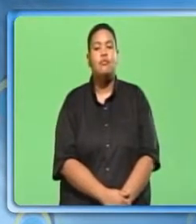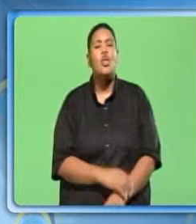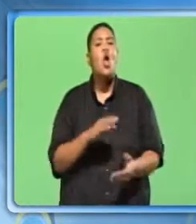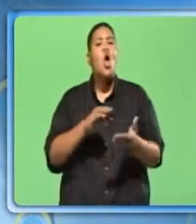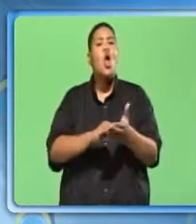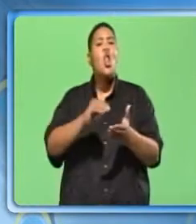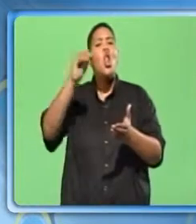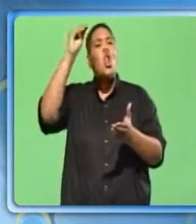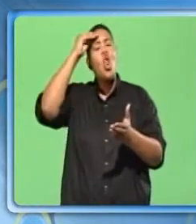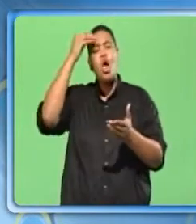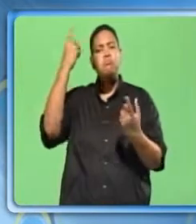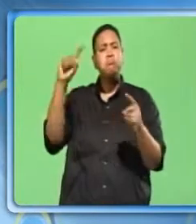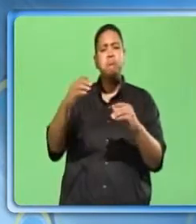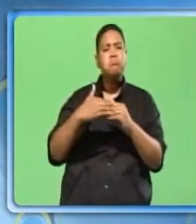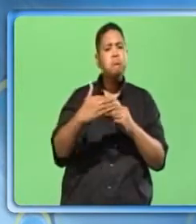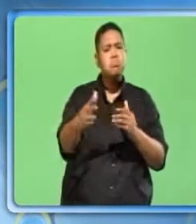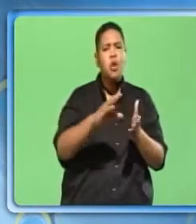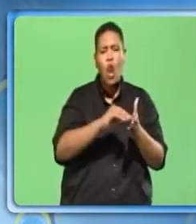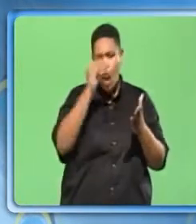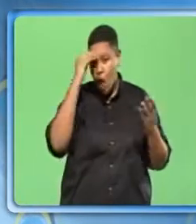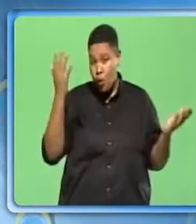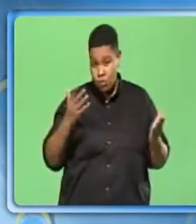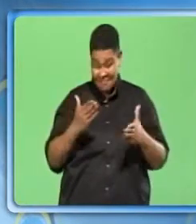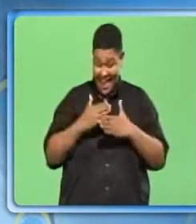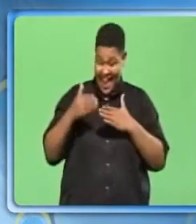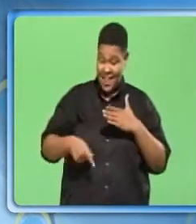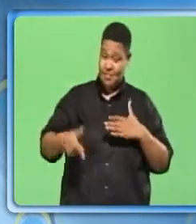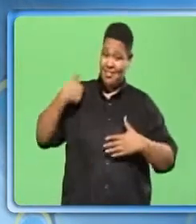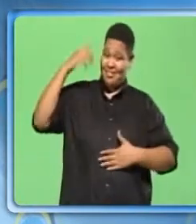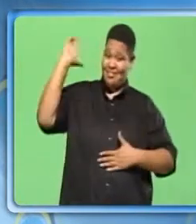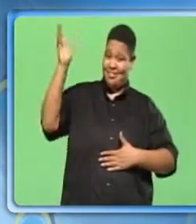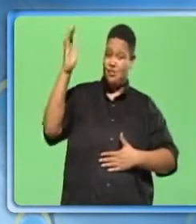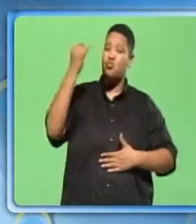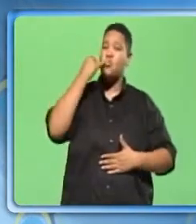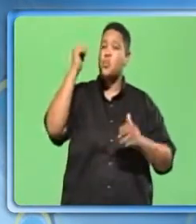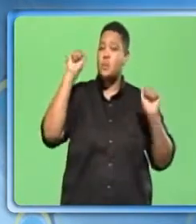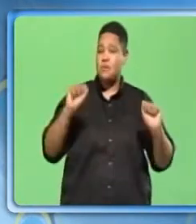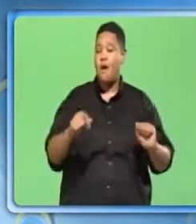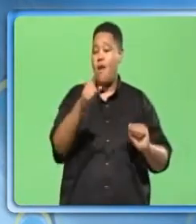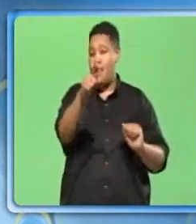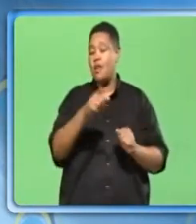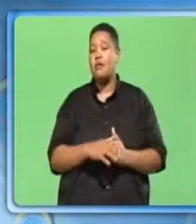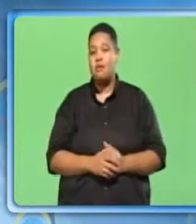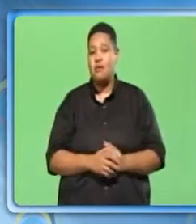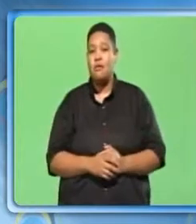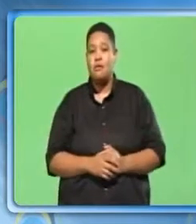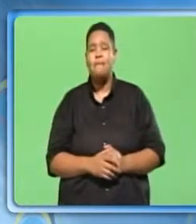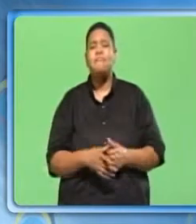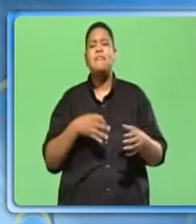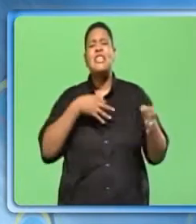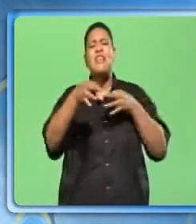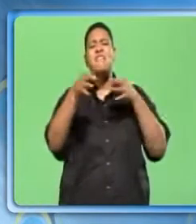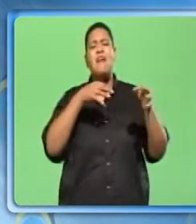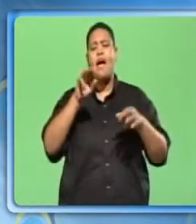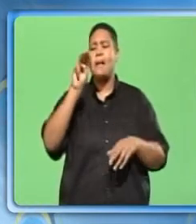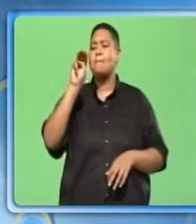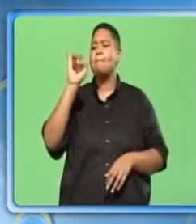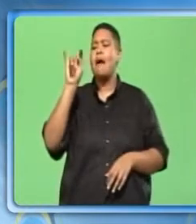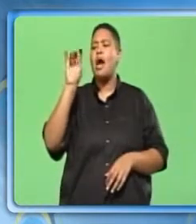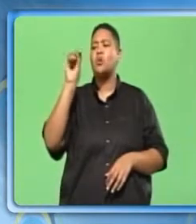Learning outcome. At the end of this section, you will be able to define